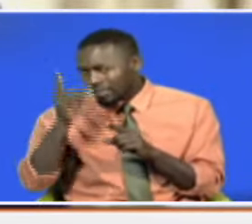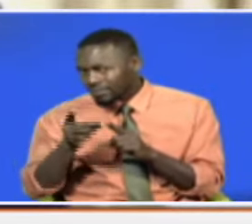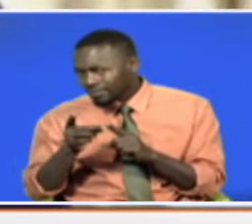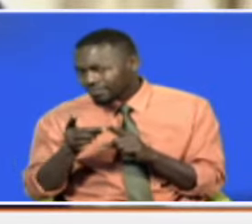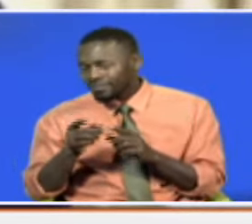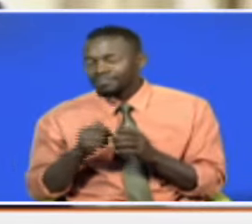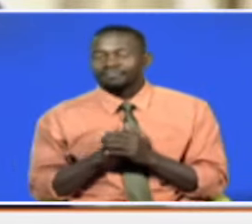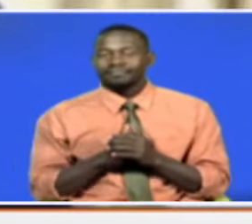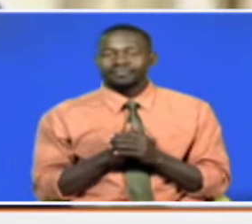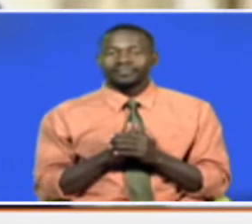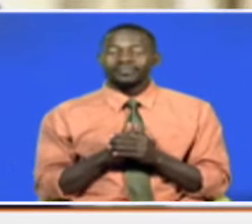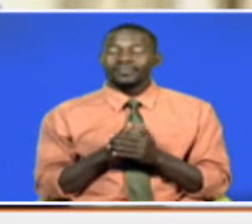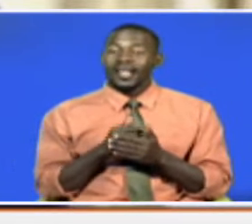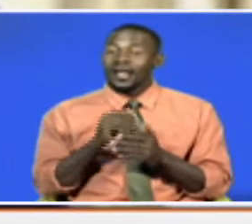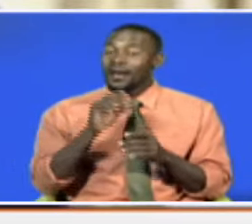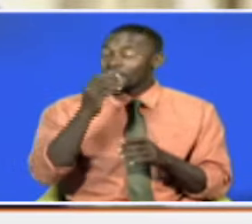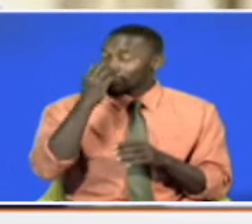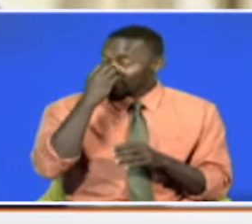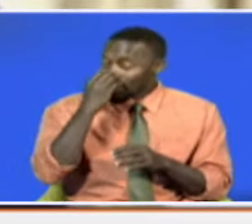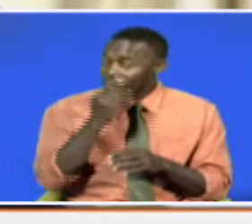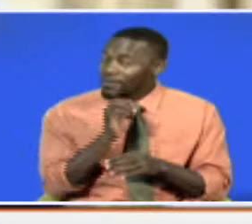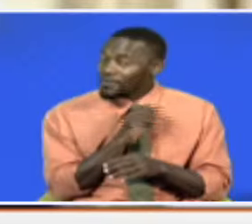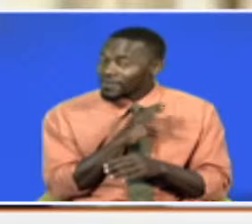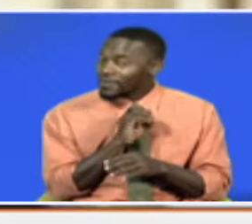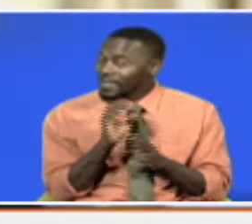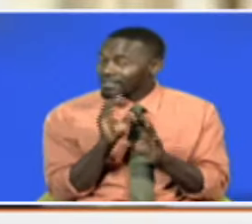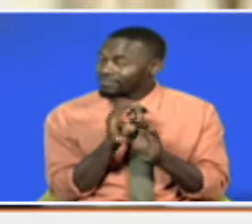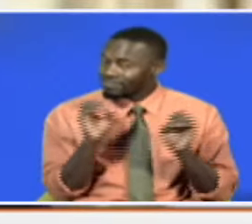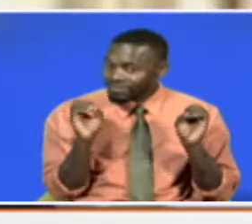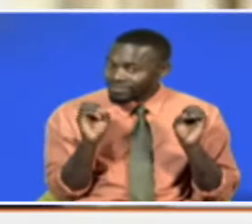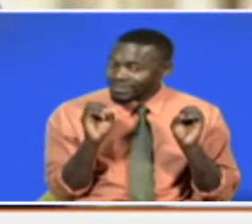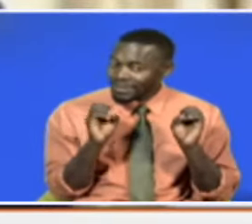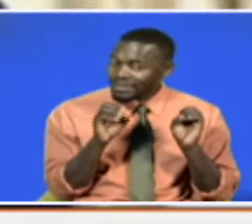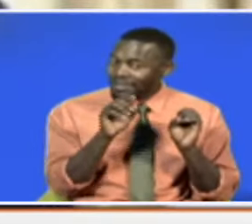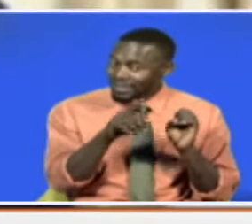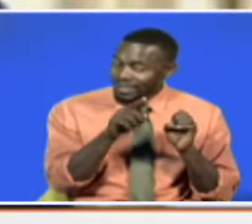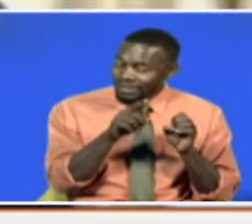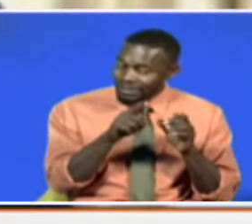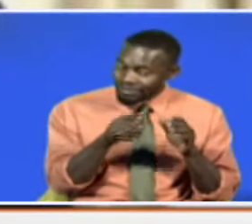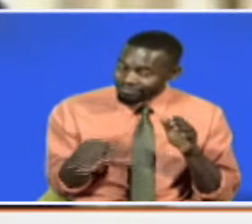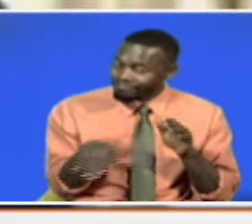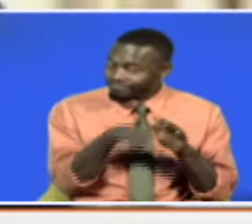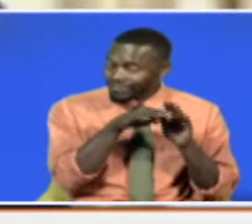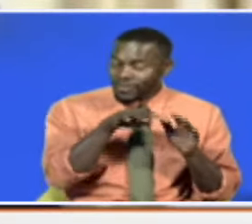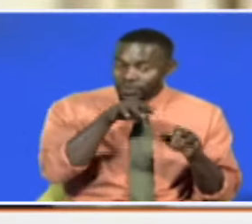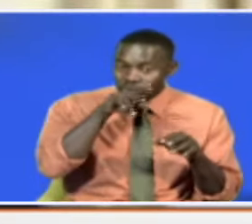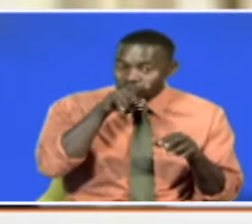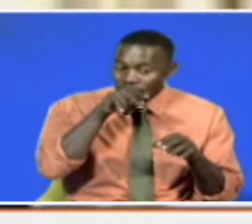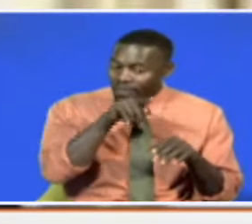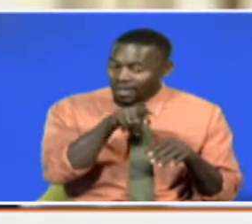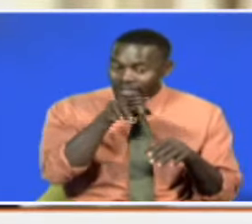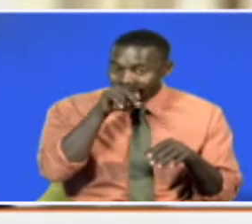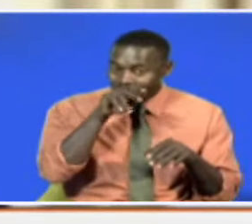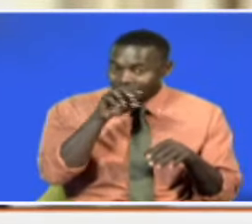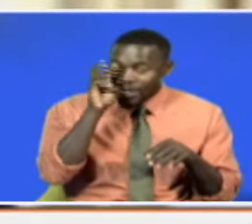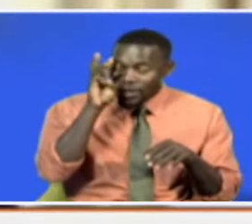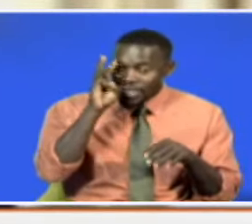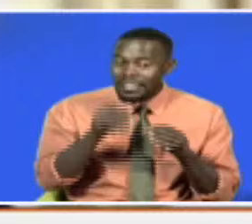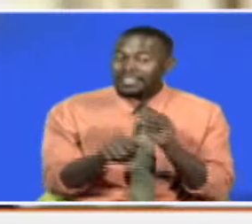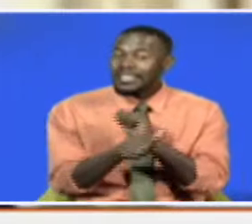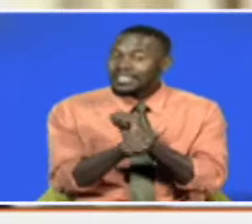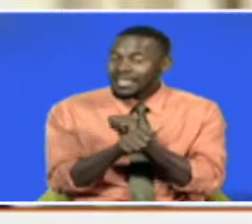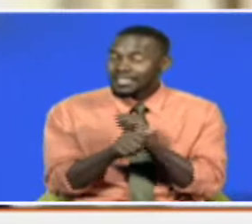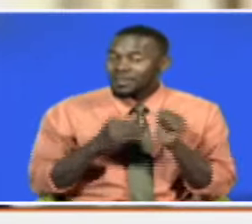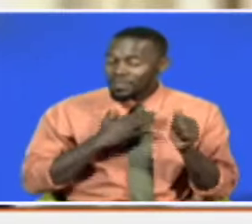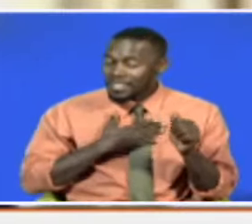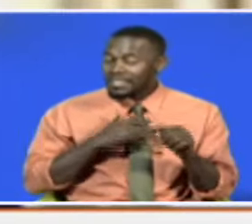Shake off the snake. That viper on your hand, Your Excellency, the viper, the snake in your government, please